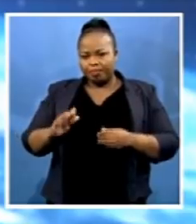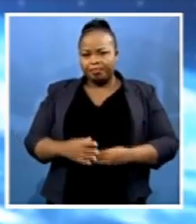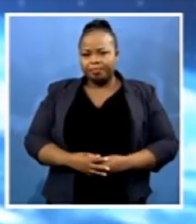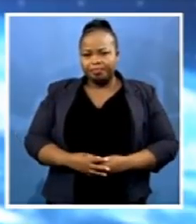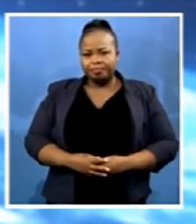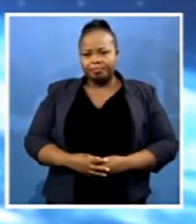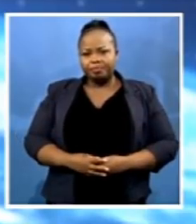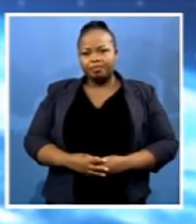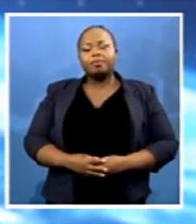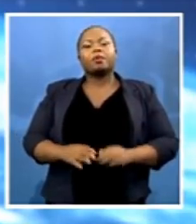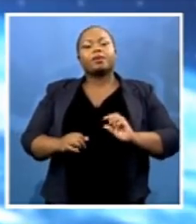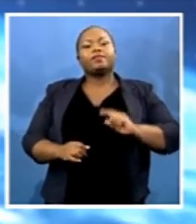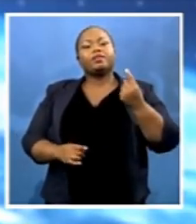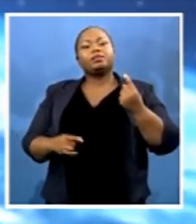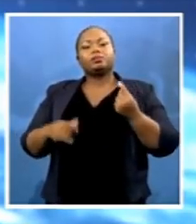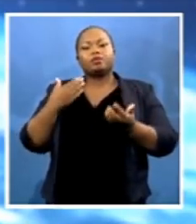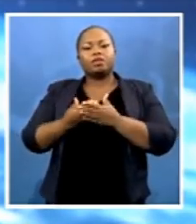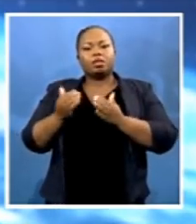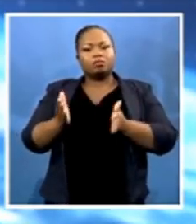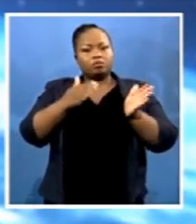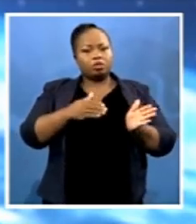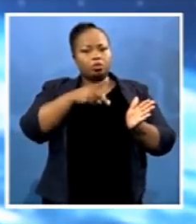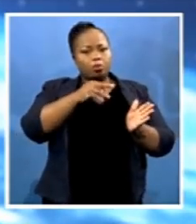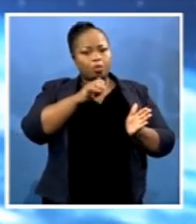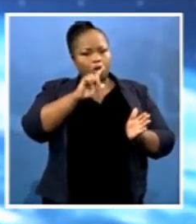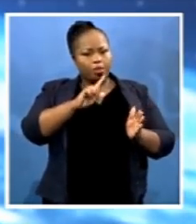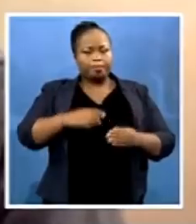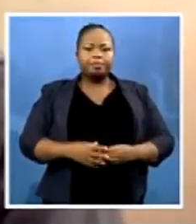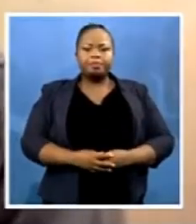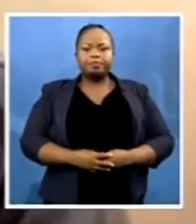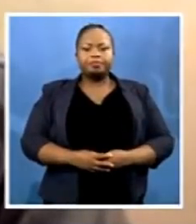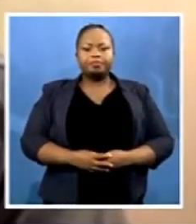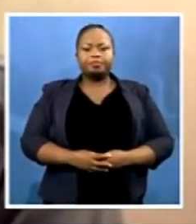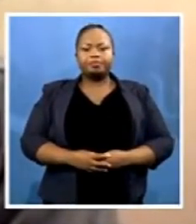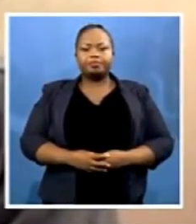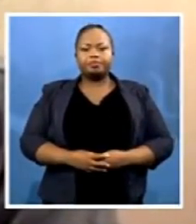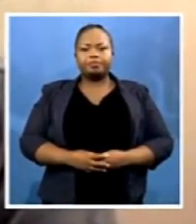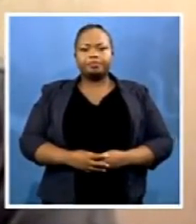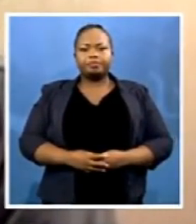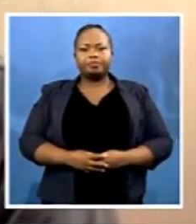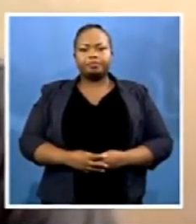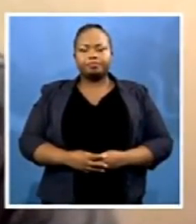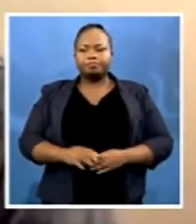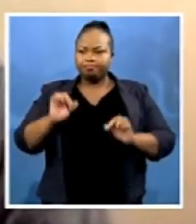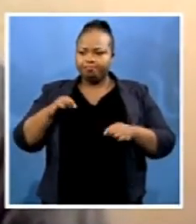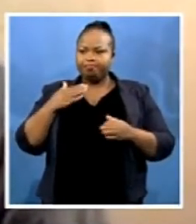to Paul and then to Arnu, please. Paul. Yeah, thank you very much for the introductions. And